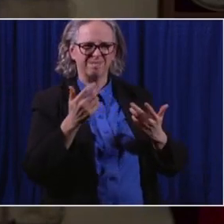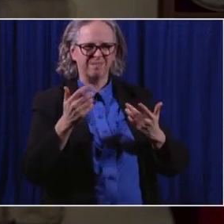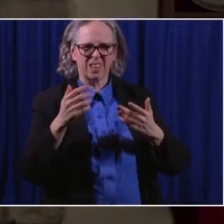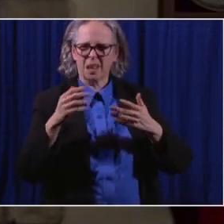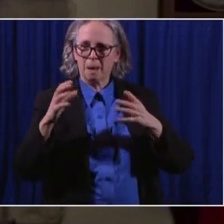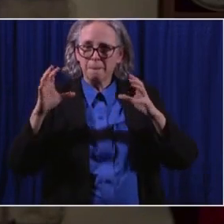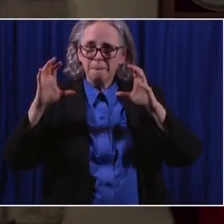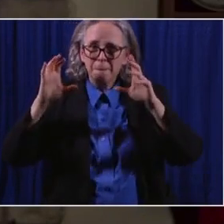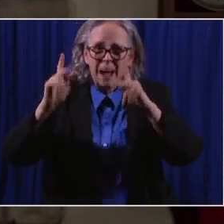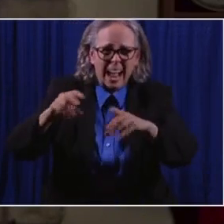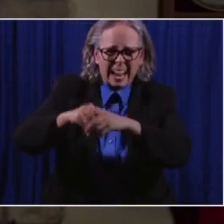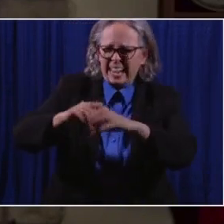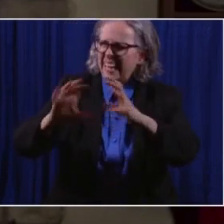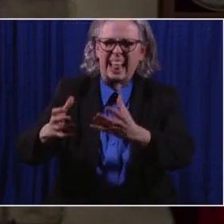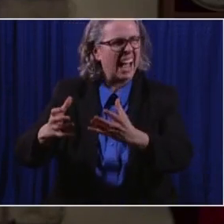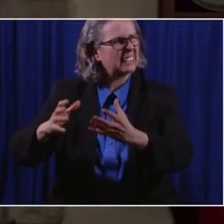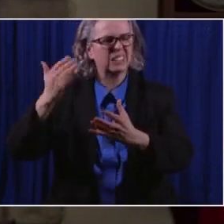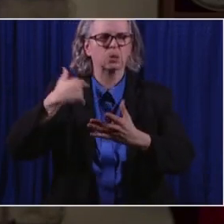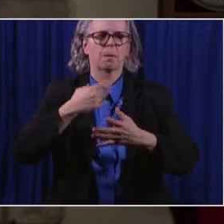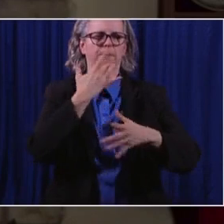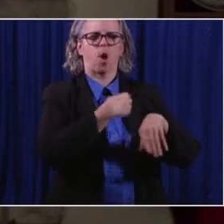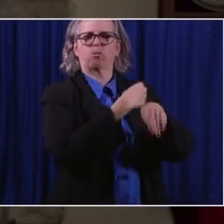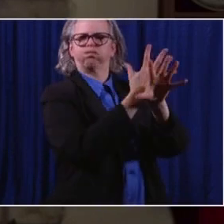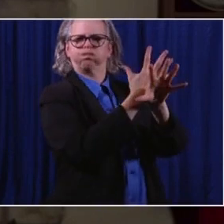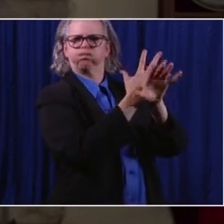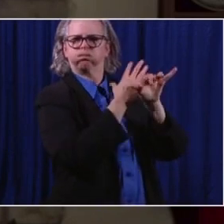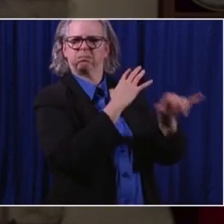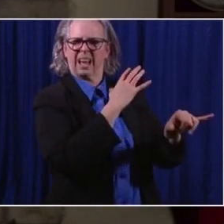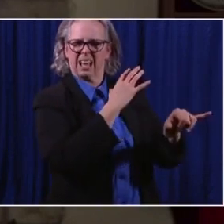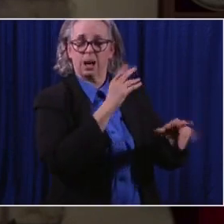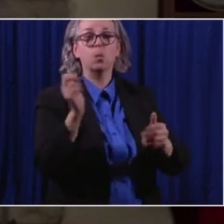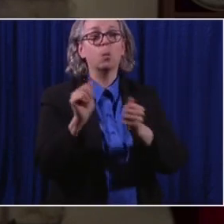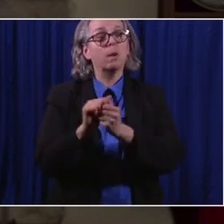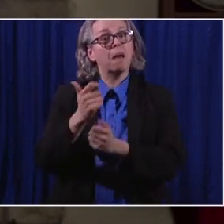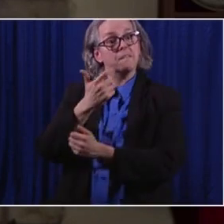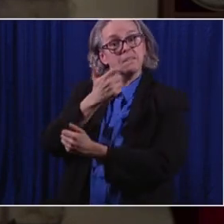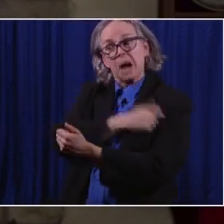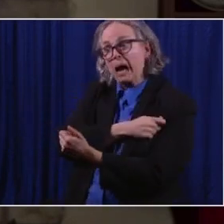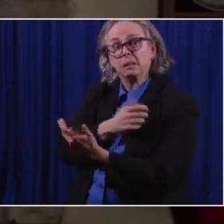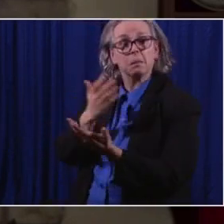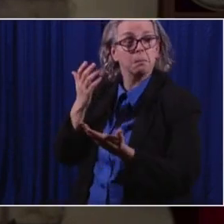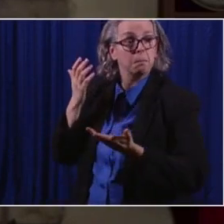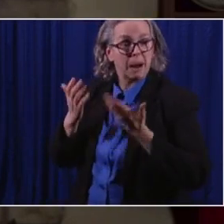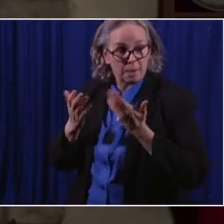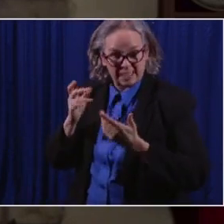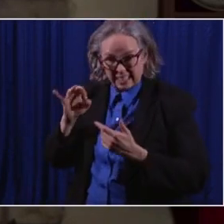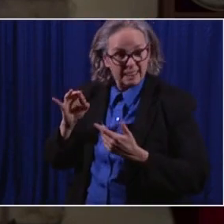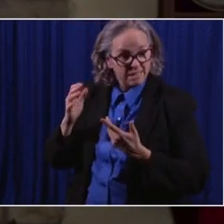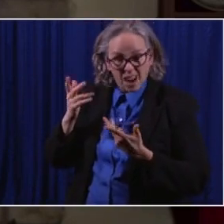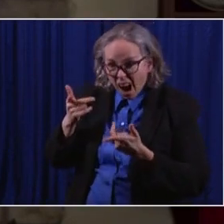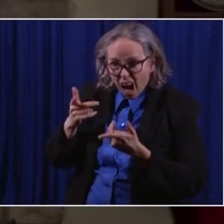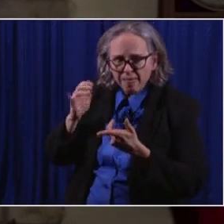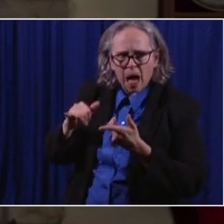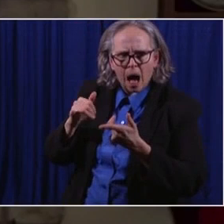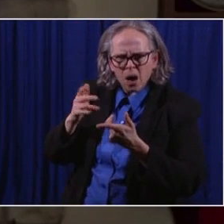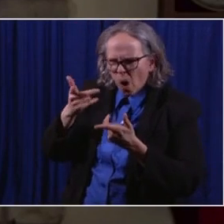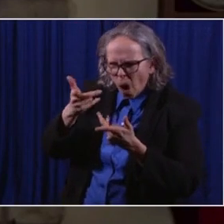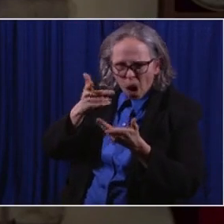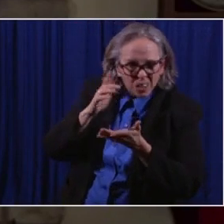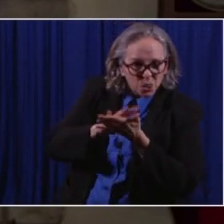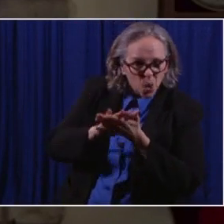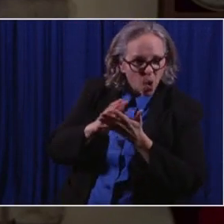what we hope to do with this vaccine is to say to schools, if that is what has held you back from doing this, we have